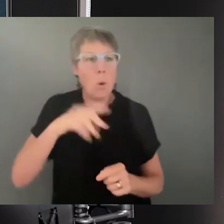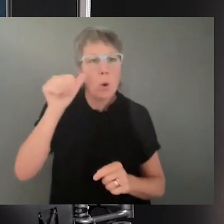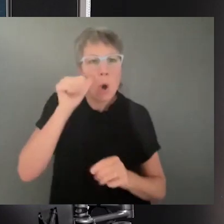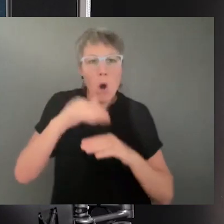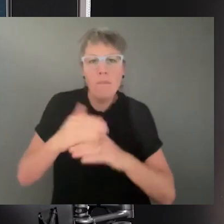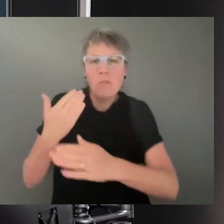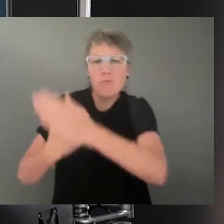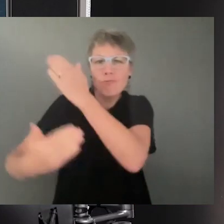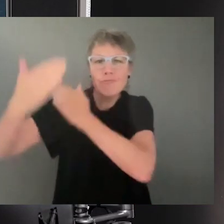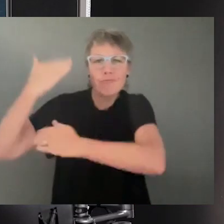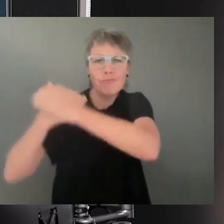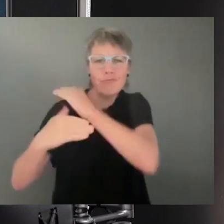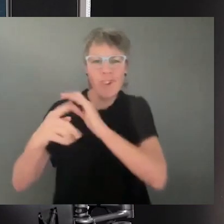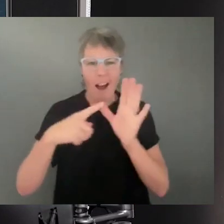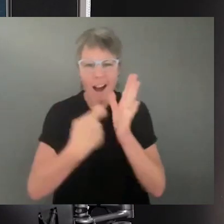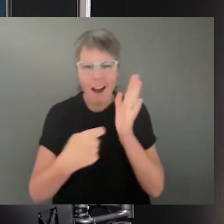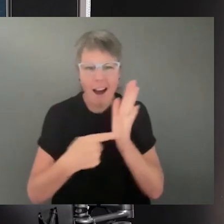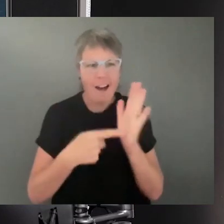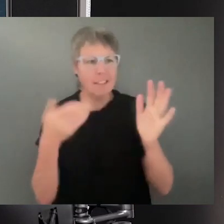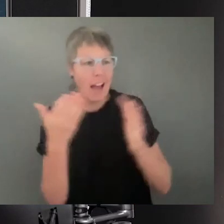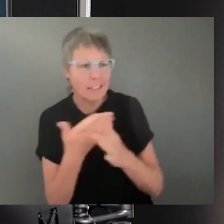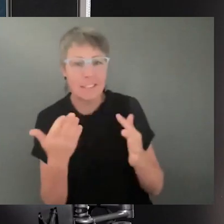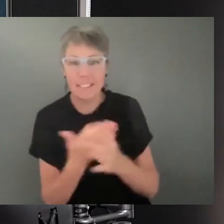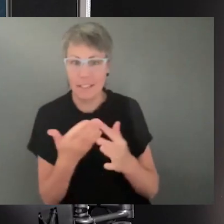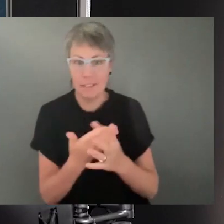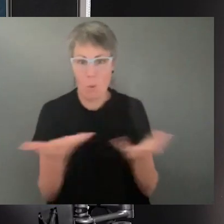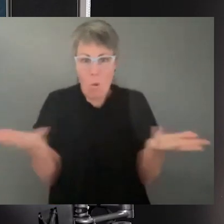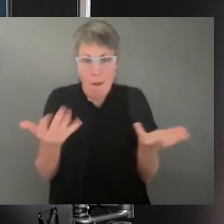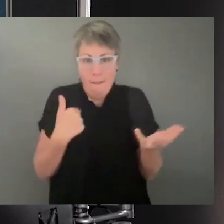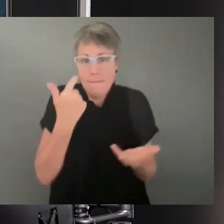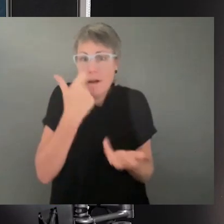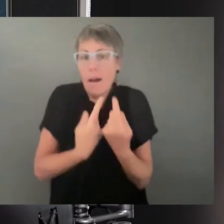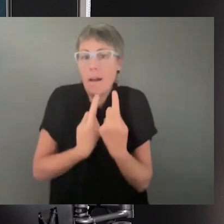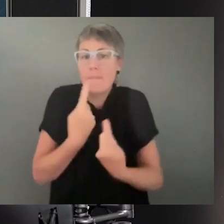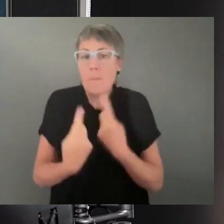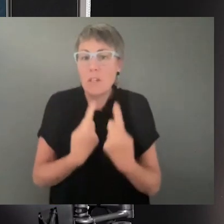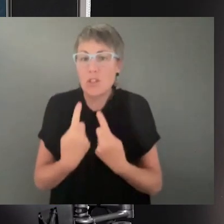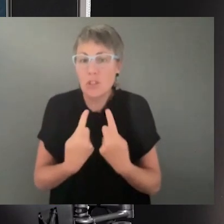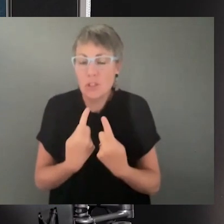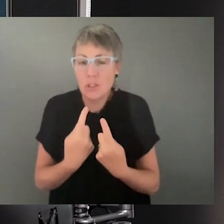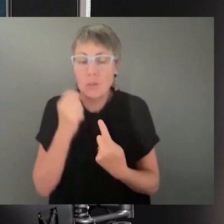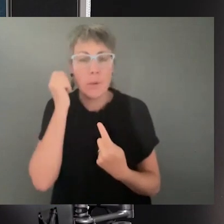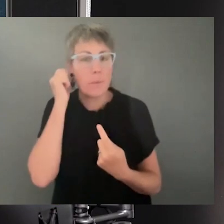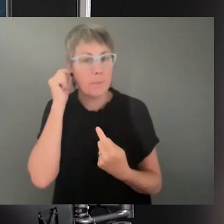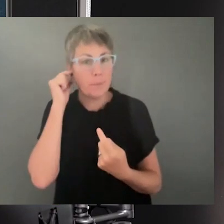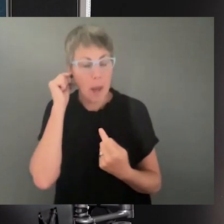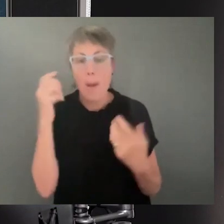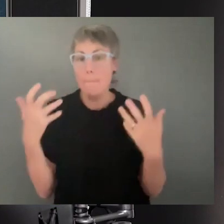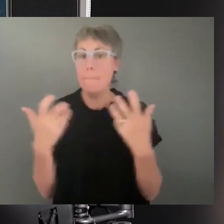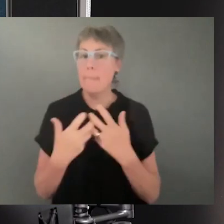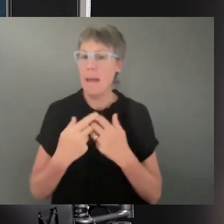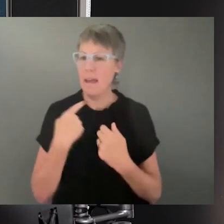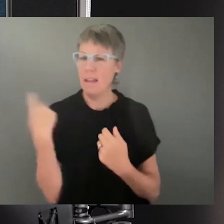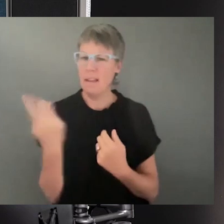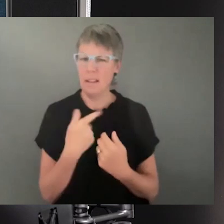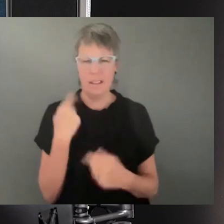it. So quite a lot of us have been talking since 2015 that we need to find a way to do it. We finally were